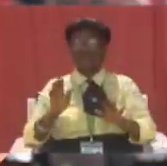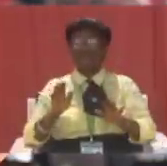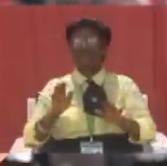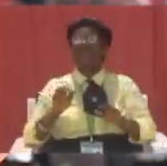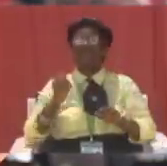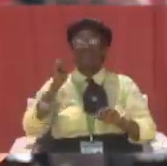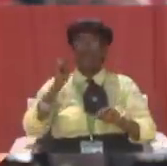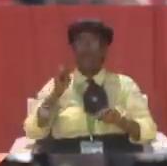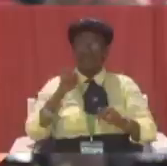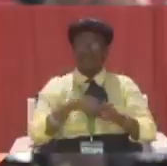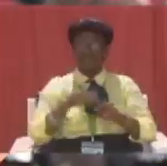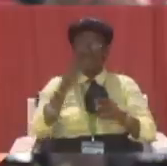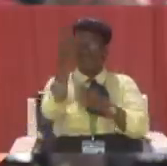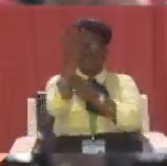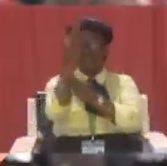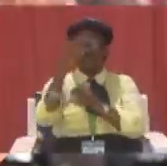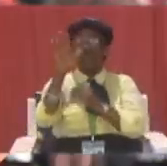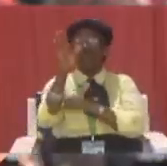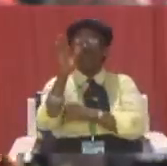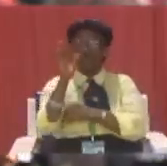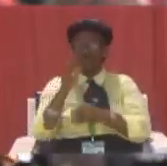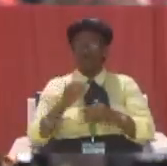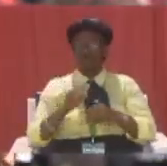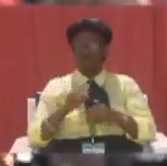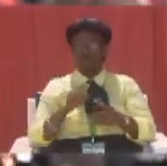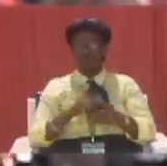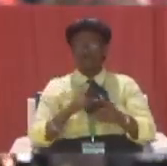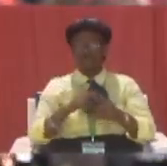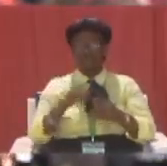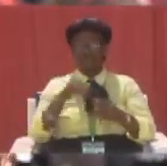in the hand of God than in money.